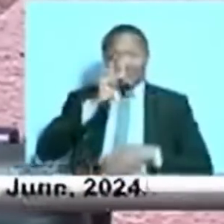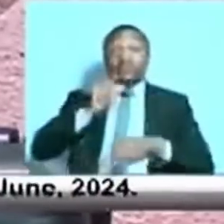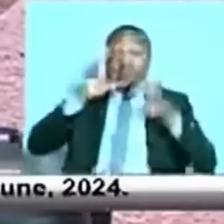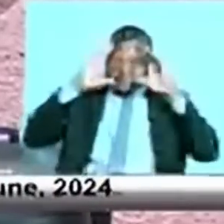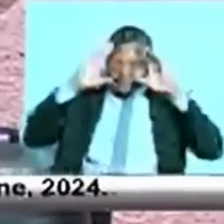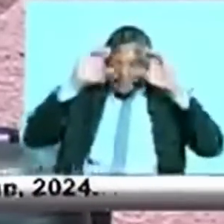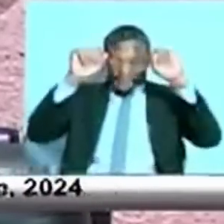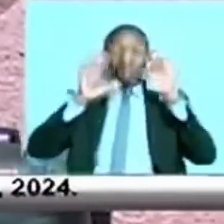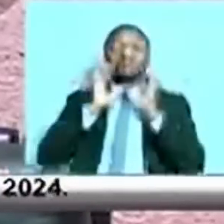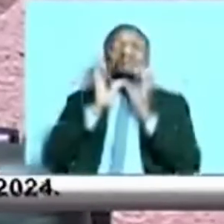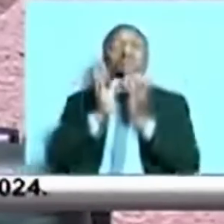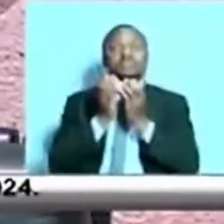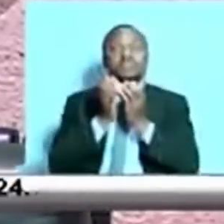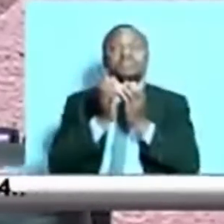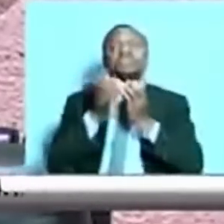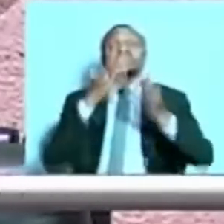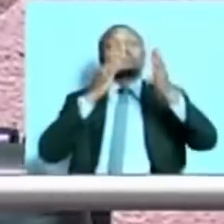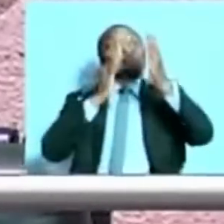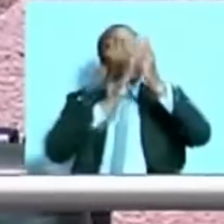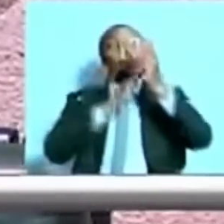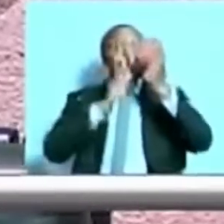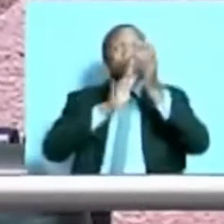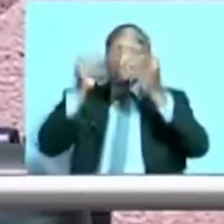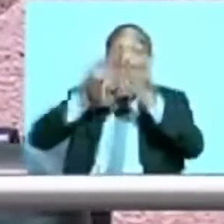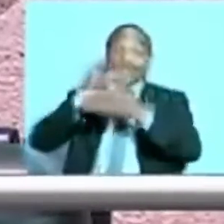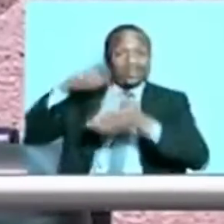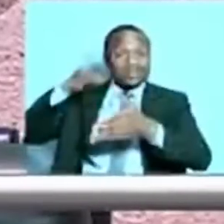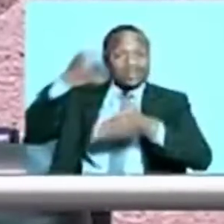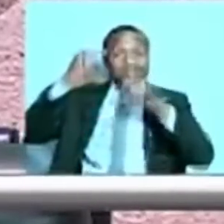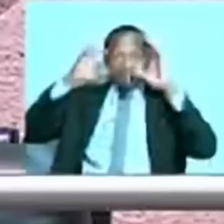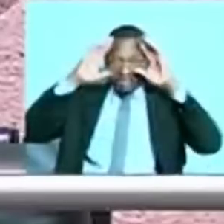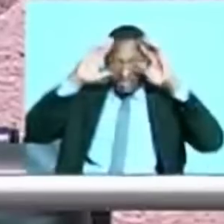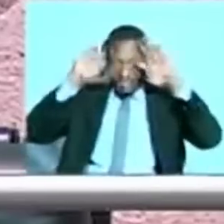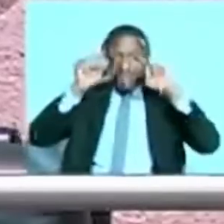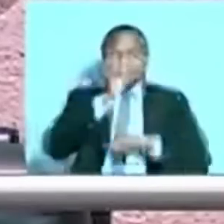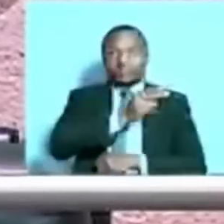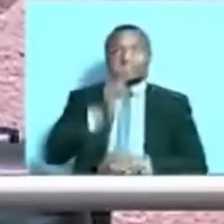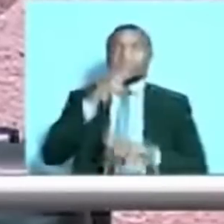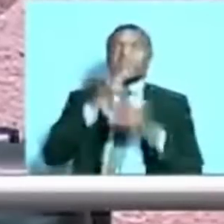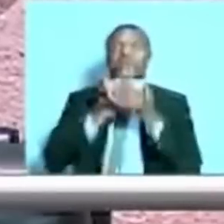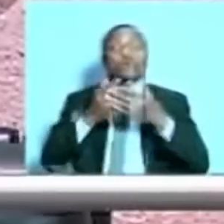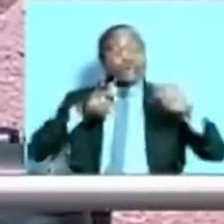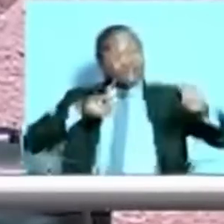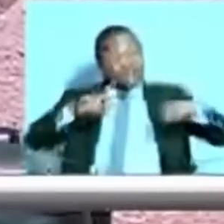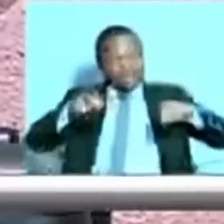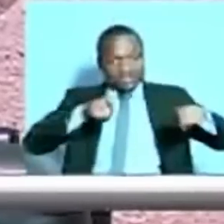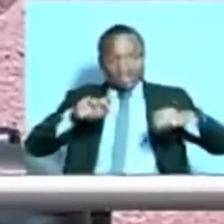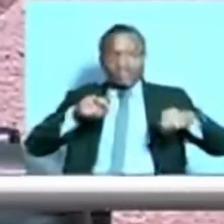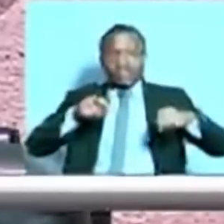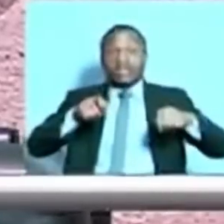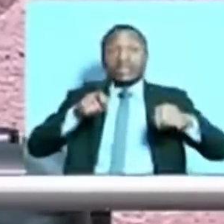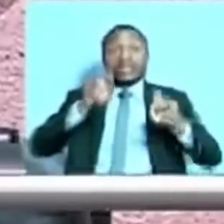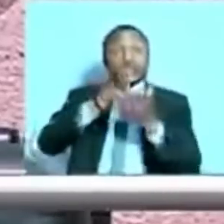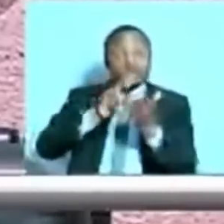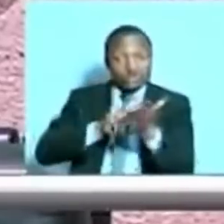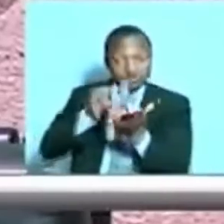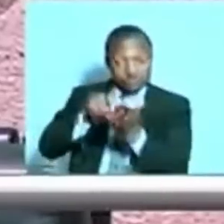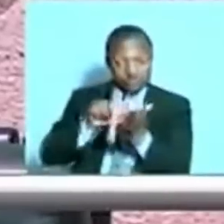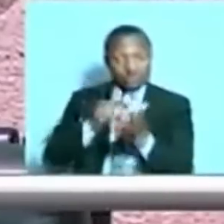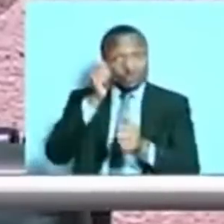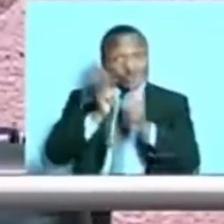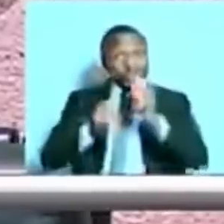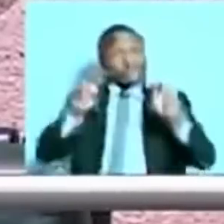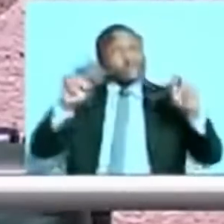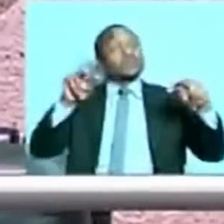President of Mozambique commended the New Dawn government and President Hakainde Hichilema for the good governance and the rule of law that we are